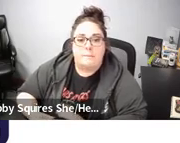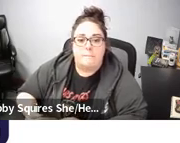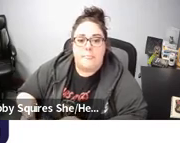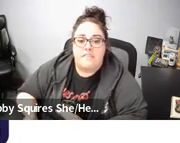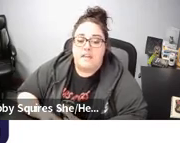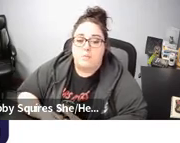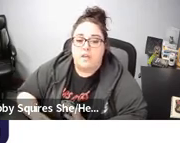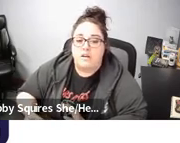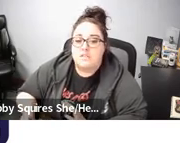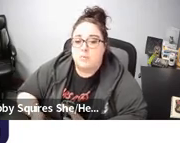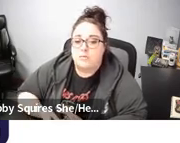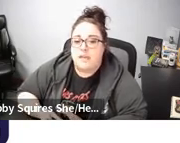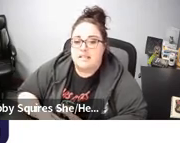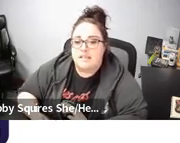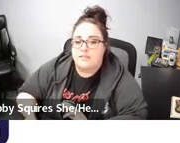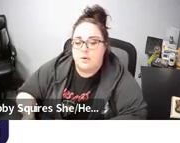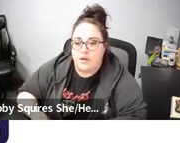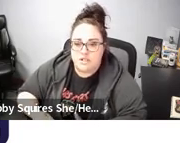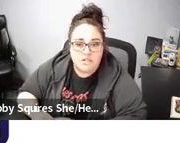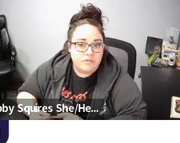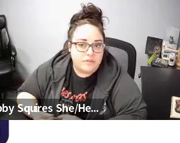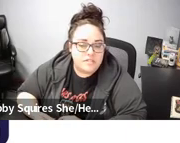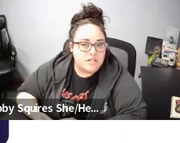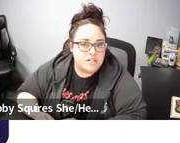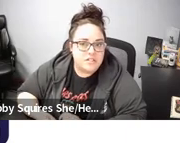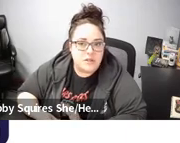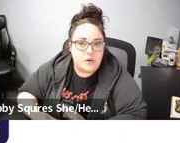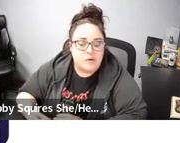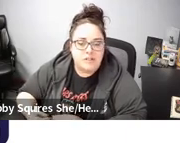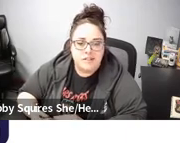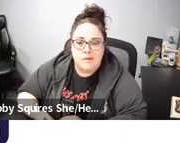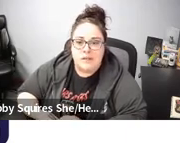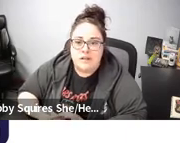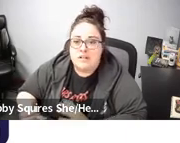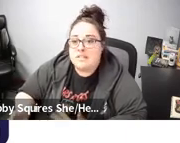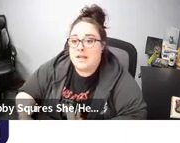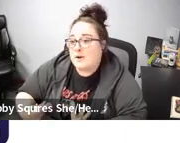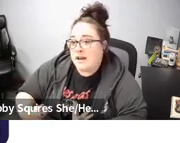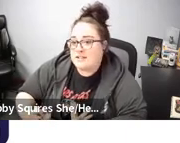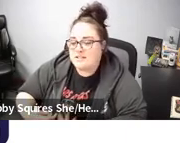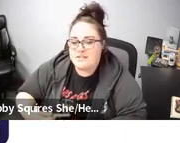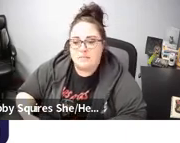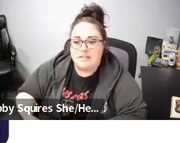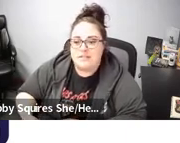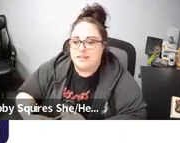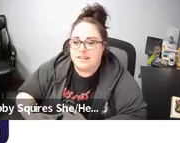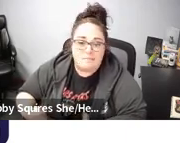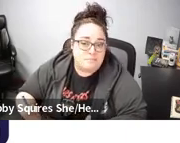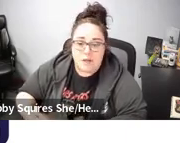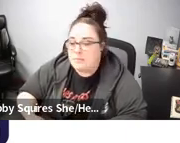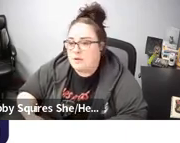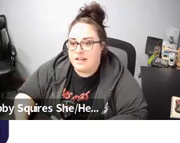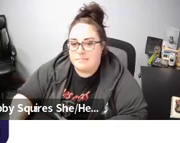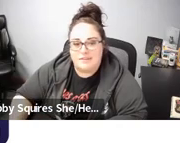And then we also will be asking a few questions throughout the session. So We encourage that interaction, so please,